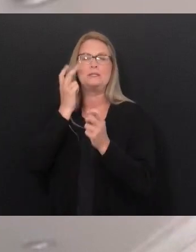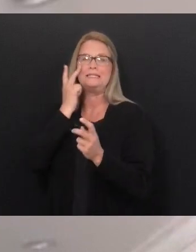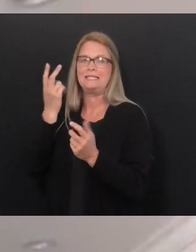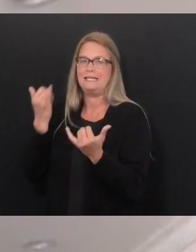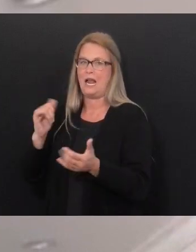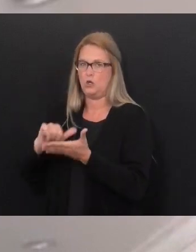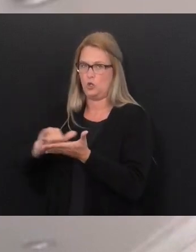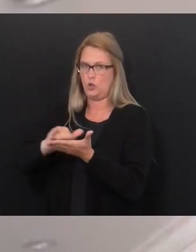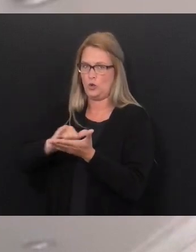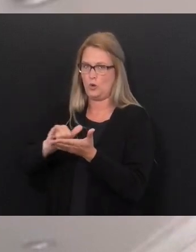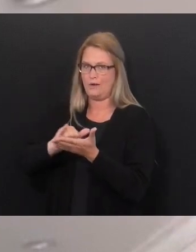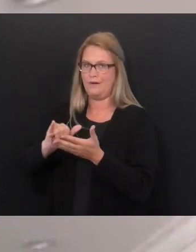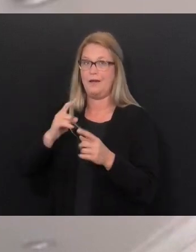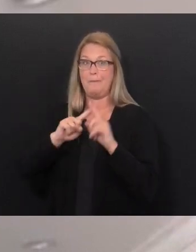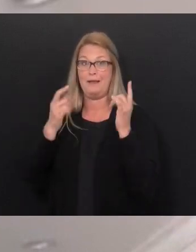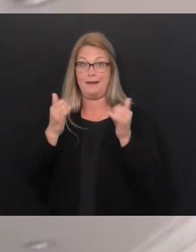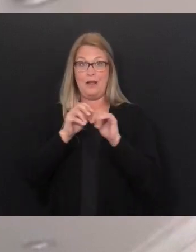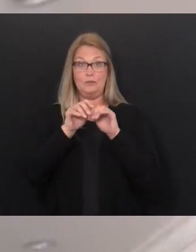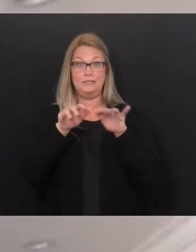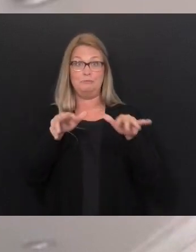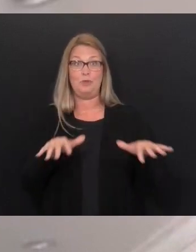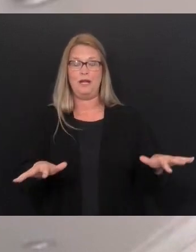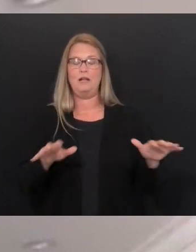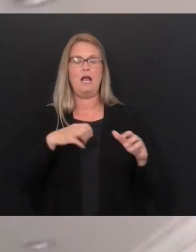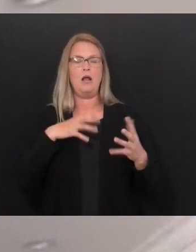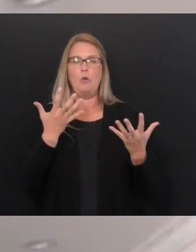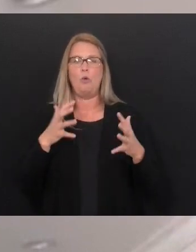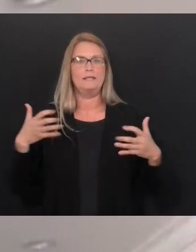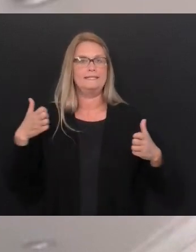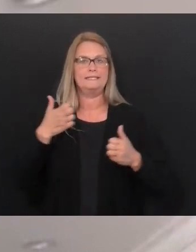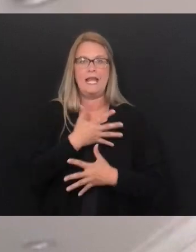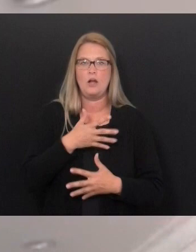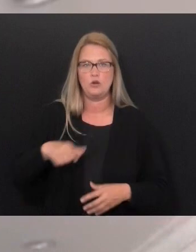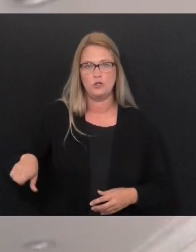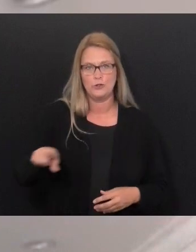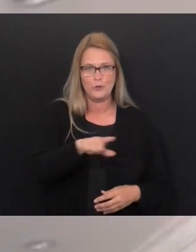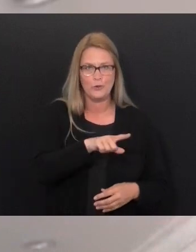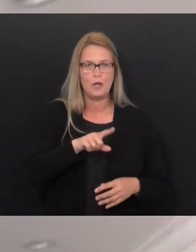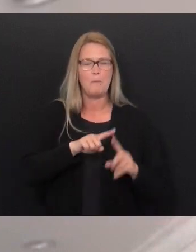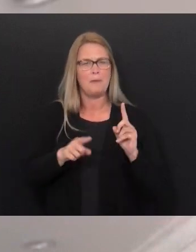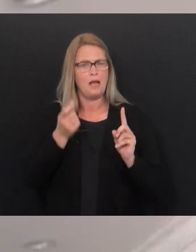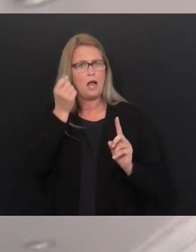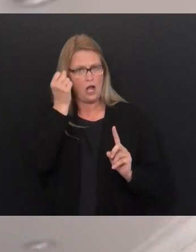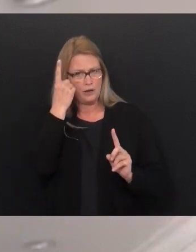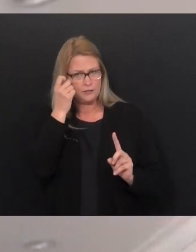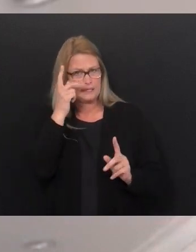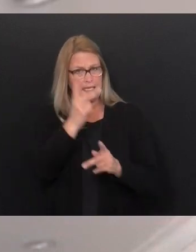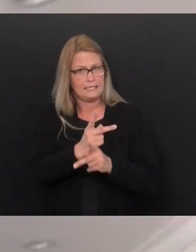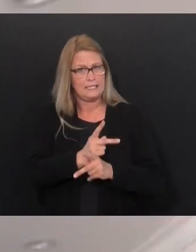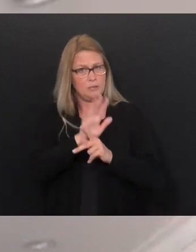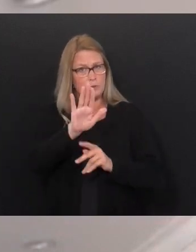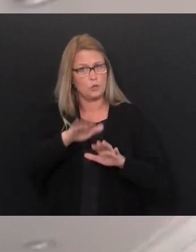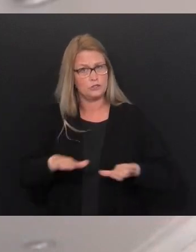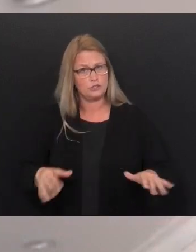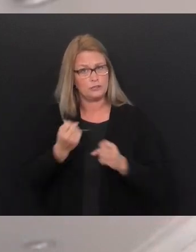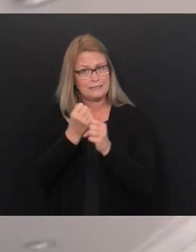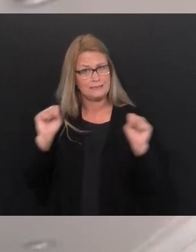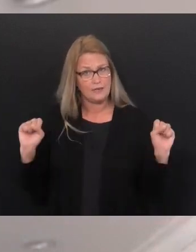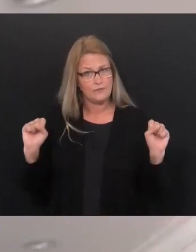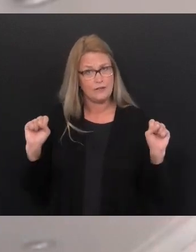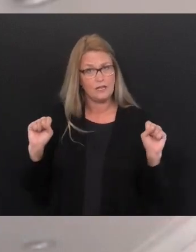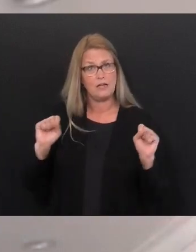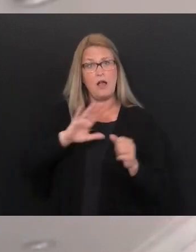also spread out some. So not to scare people, but just to understand that protecting each of our family